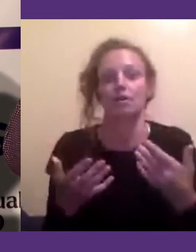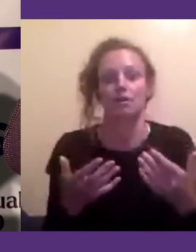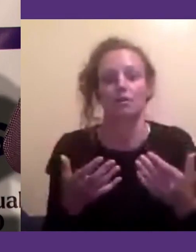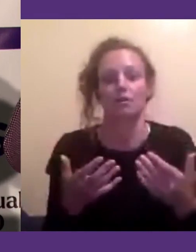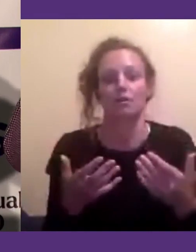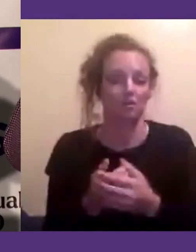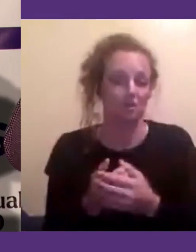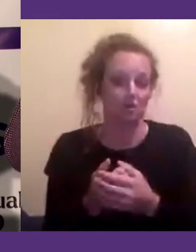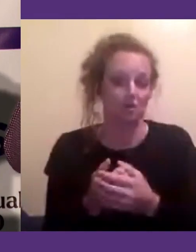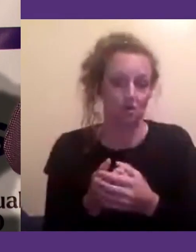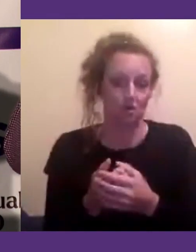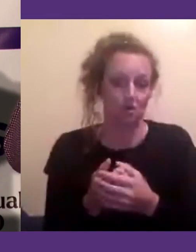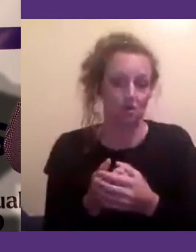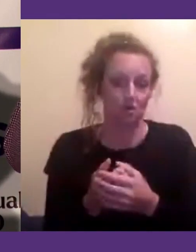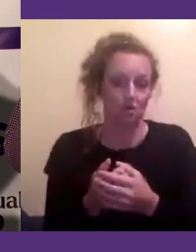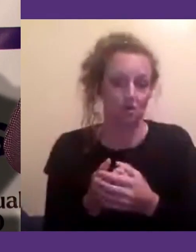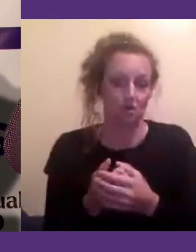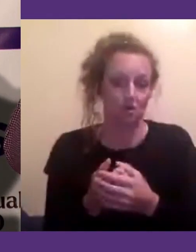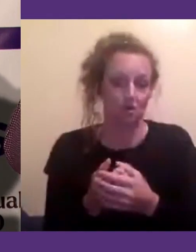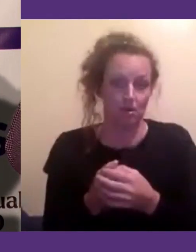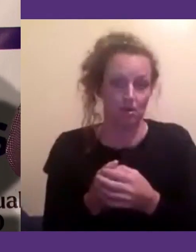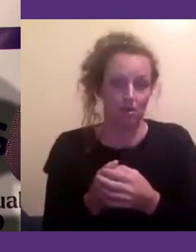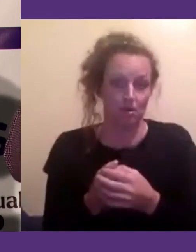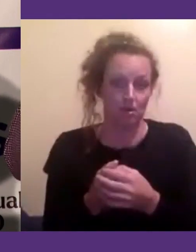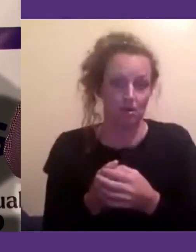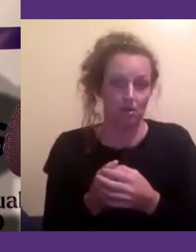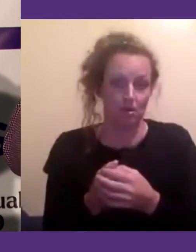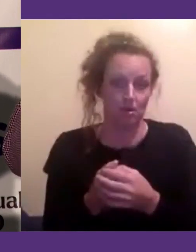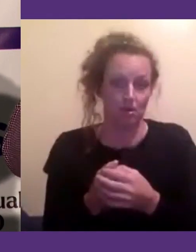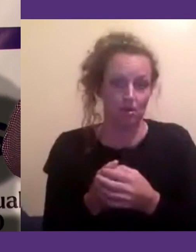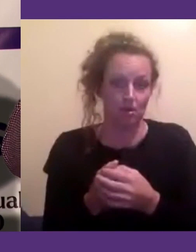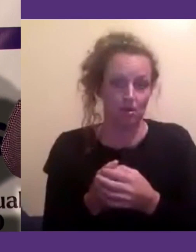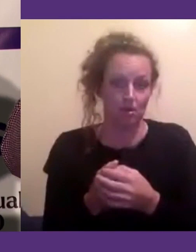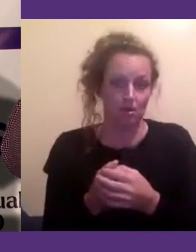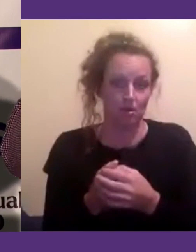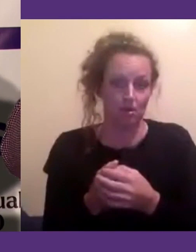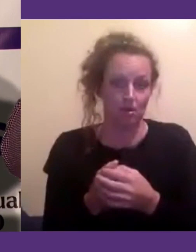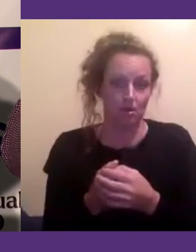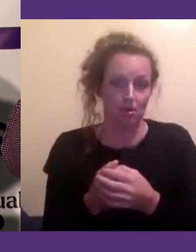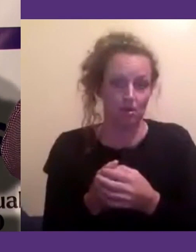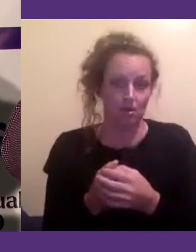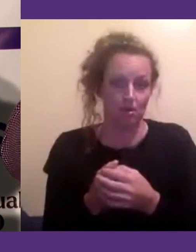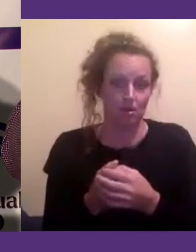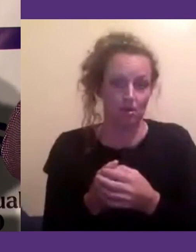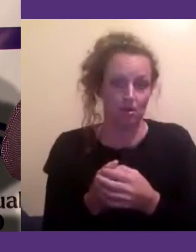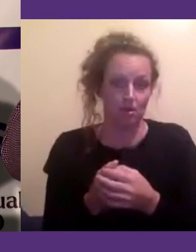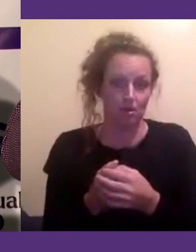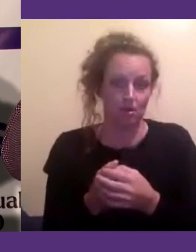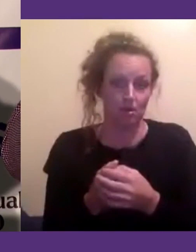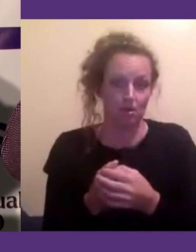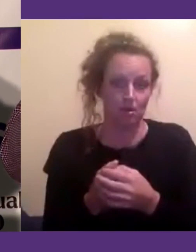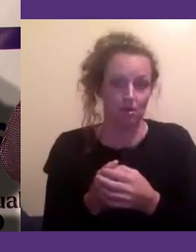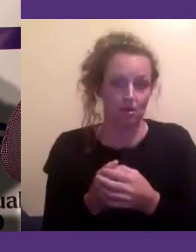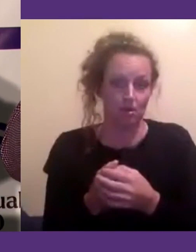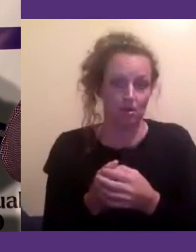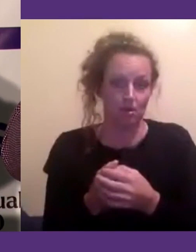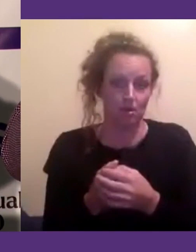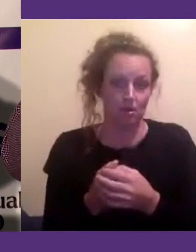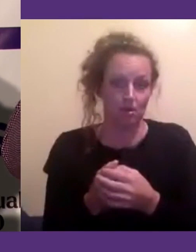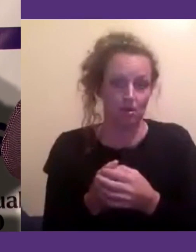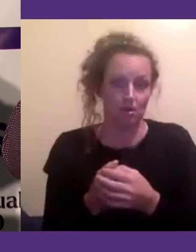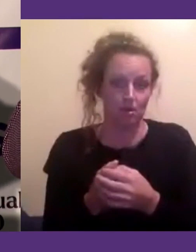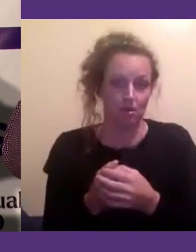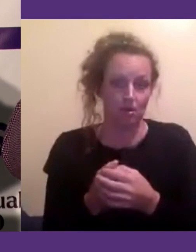of people that just want to bury their head in the sand and go, we don't know where to start, so we're just not going to start at all. And we encounter that all